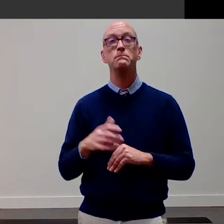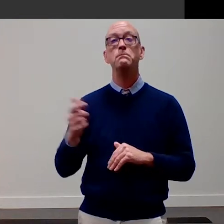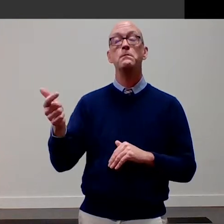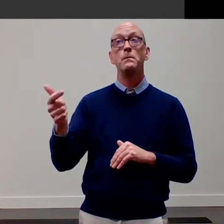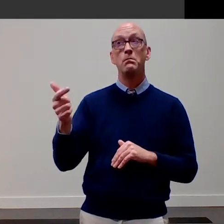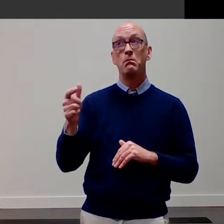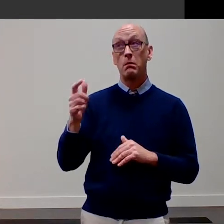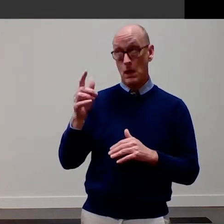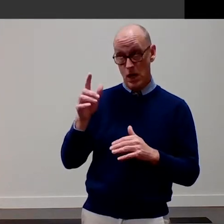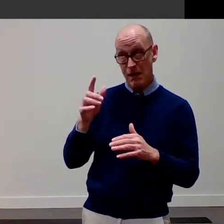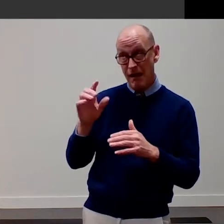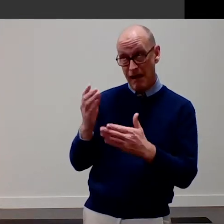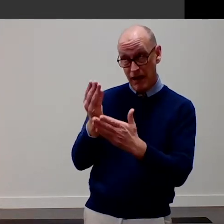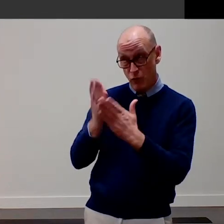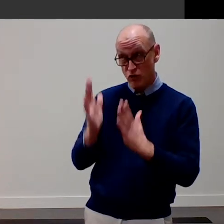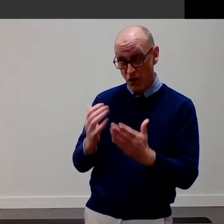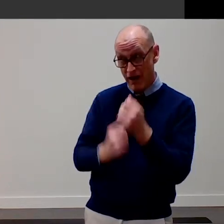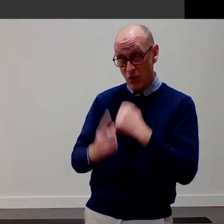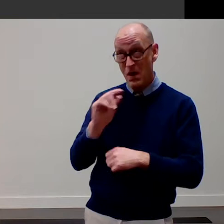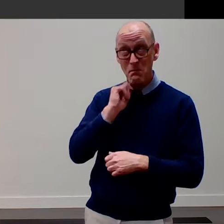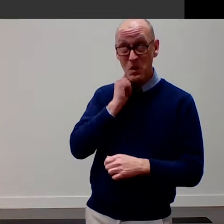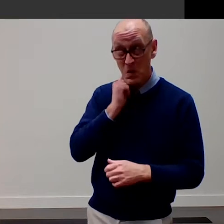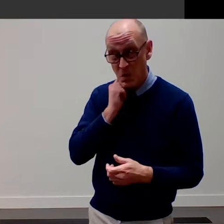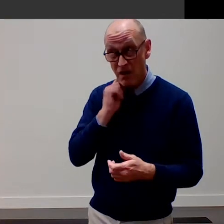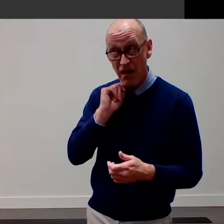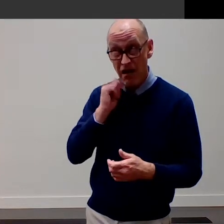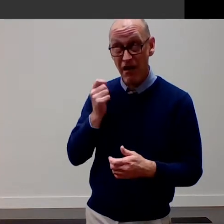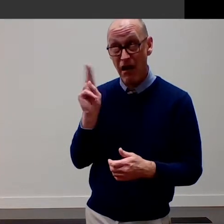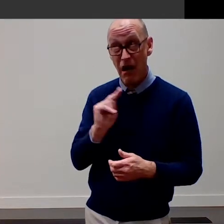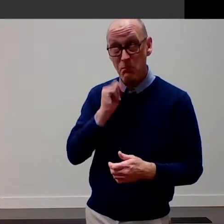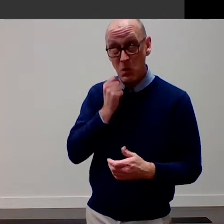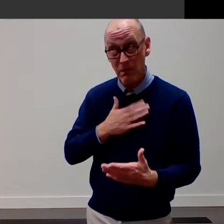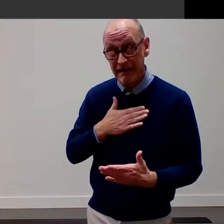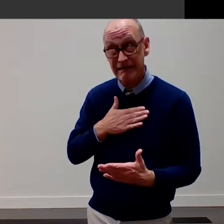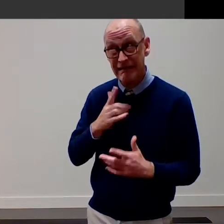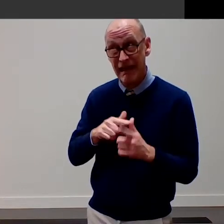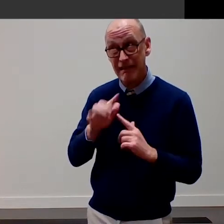Stack, you got everybody on mute. You may want to unmute everyone and let everyone control that.